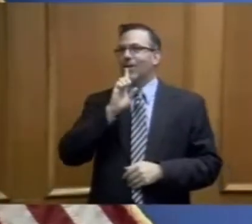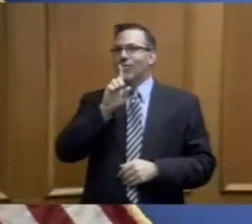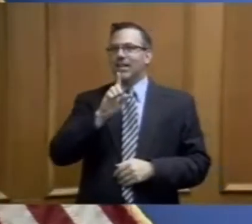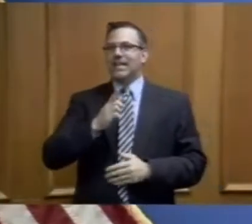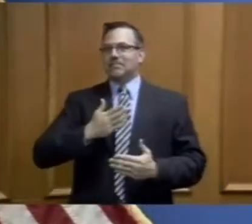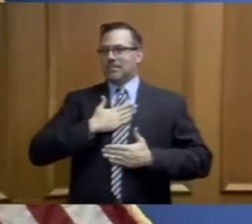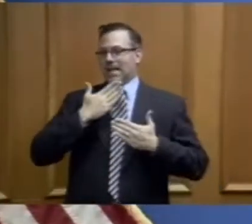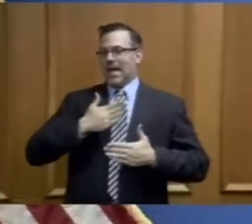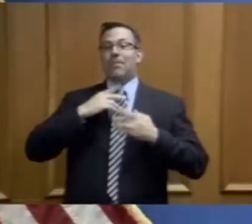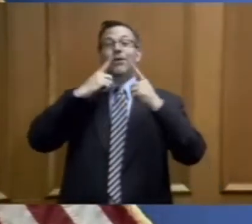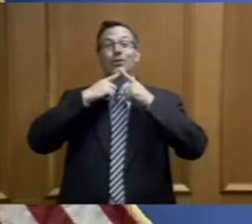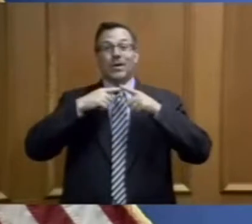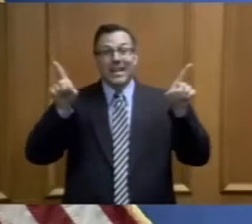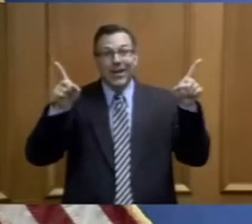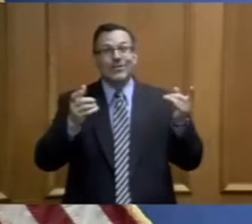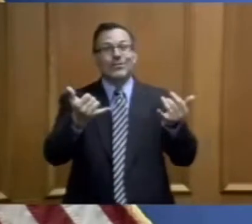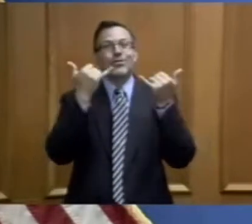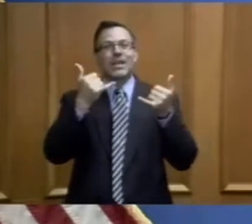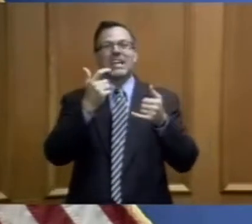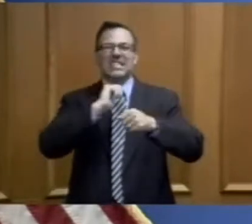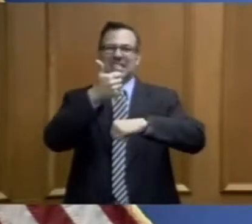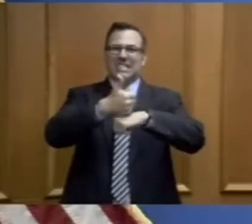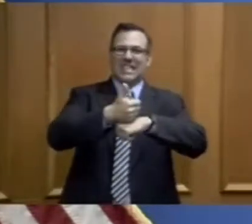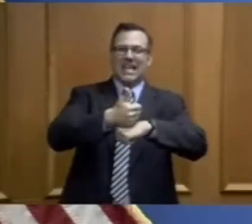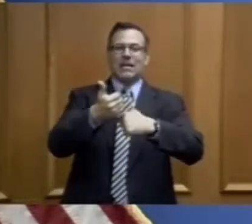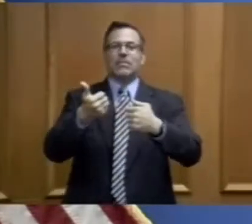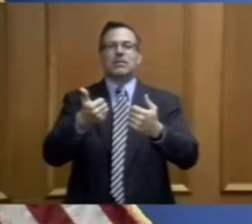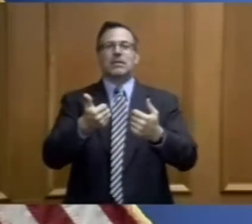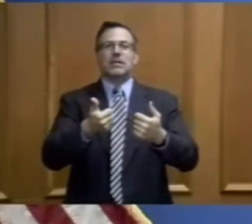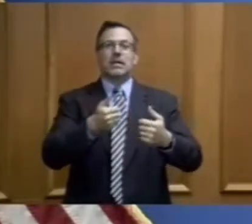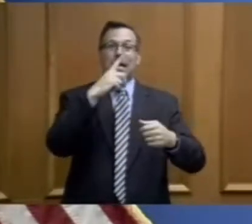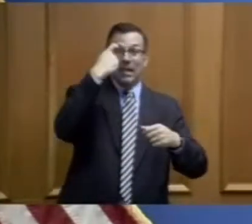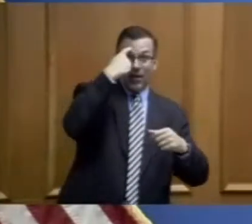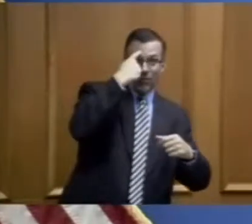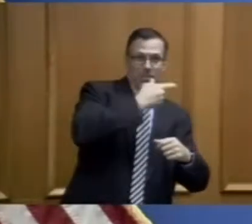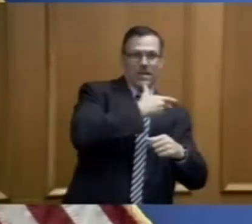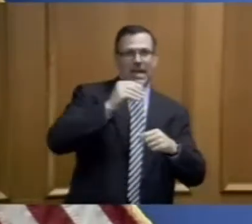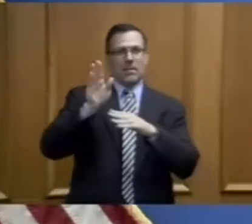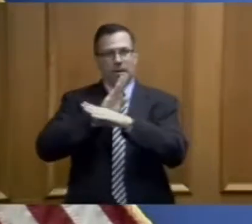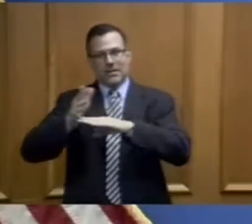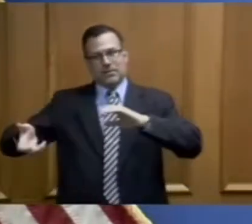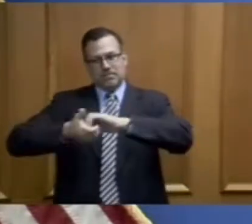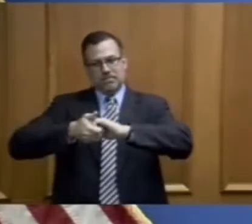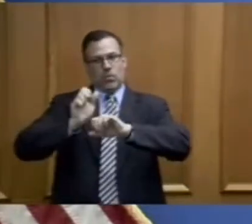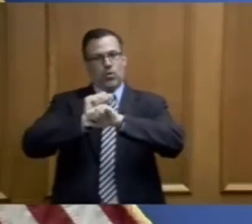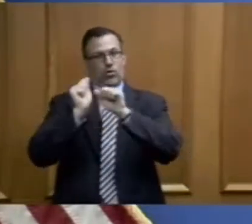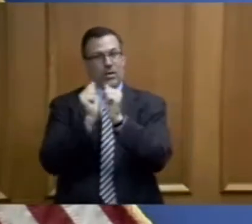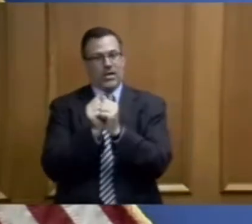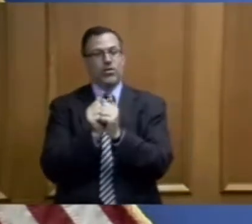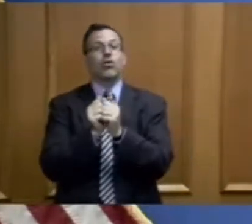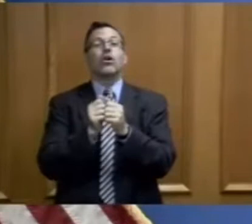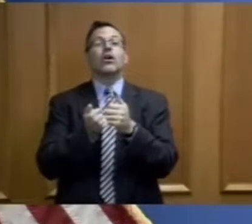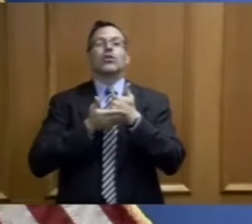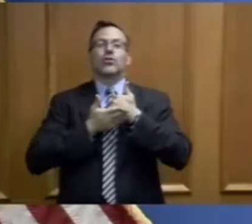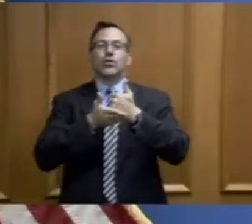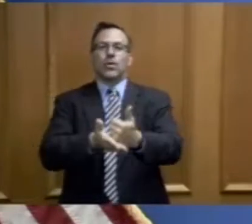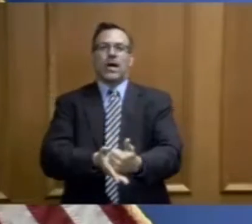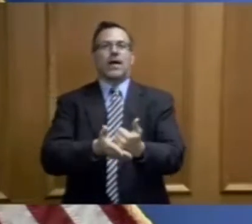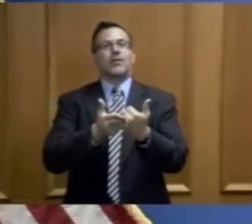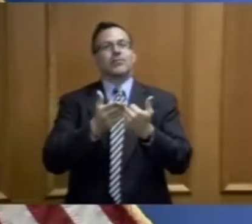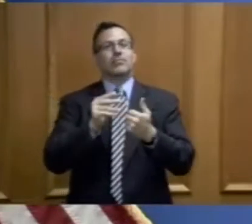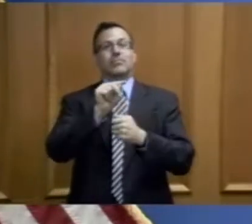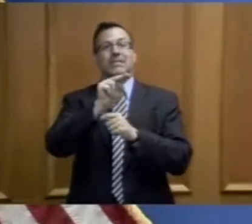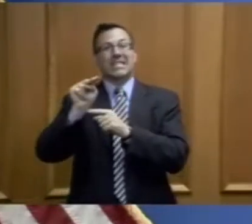to announce today the launch of a new public-private partnership which will allow Tennessee healthcare workers that are dealing